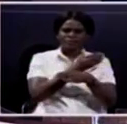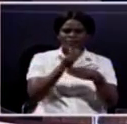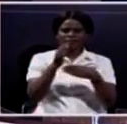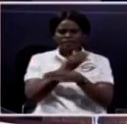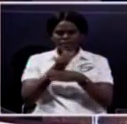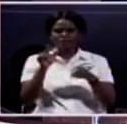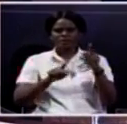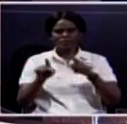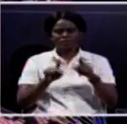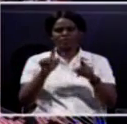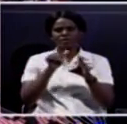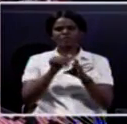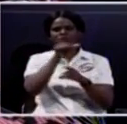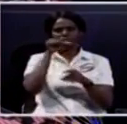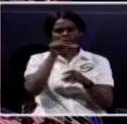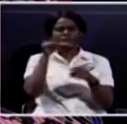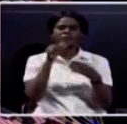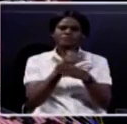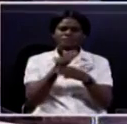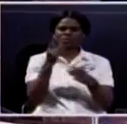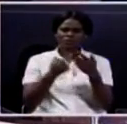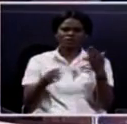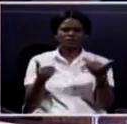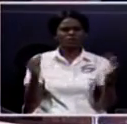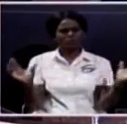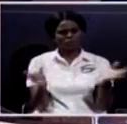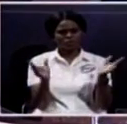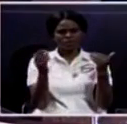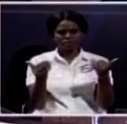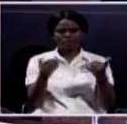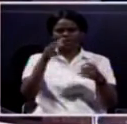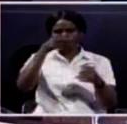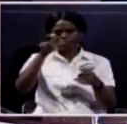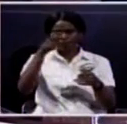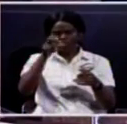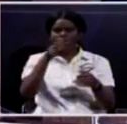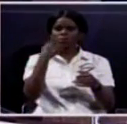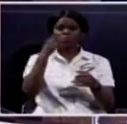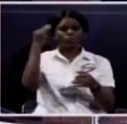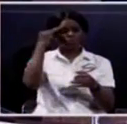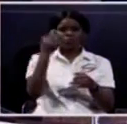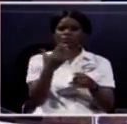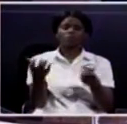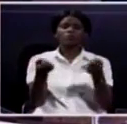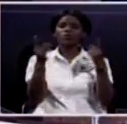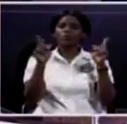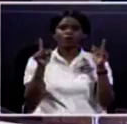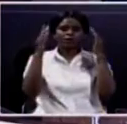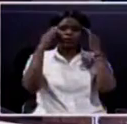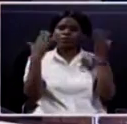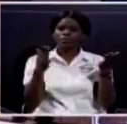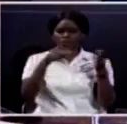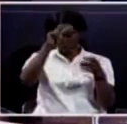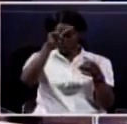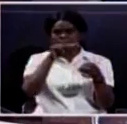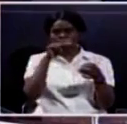agro products. And what you're promoting now is basically corruption. And who knows where these things go? If you bring a goat,